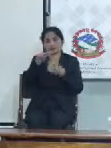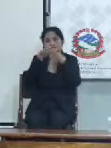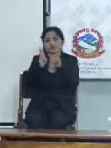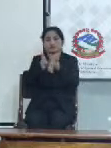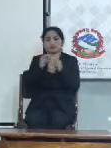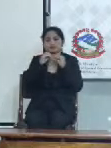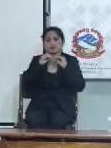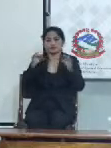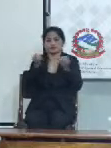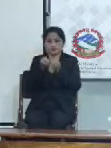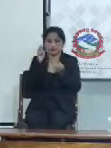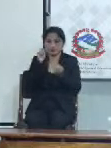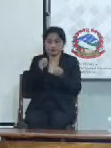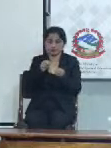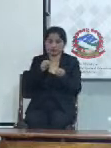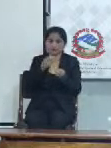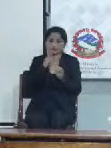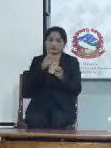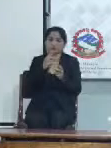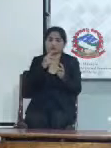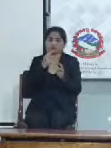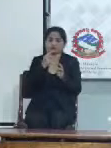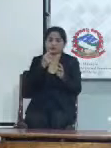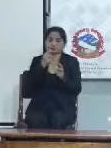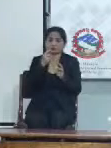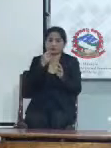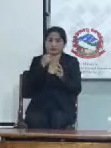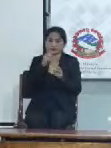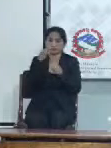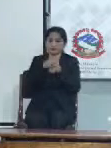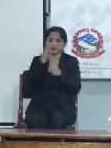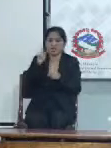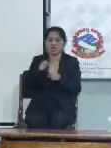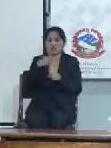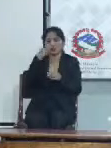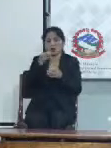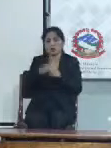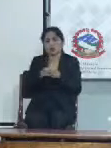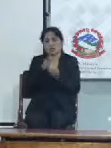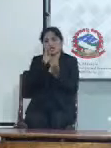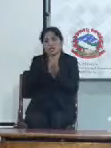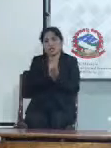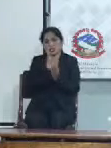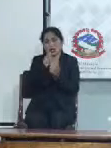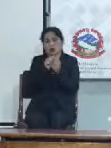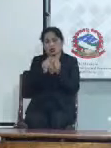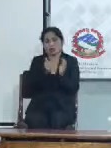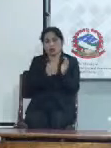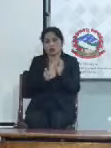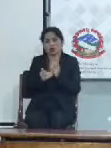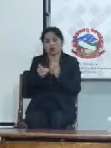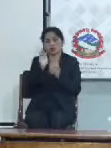legally insured. Along with that, now we have only 10 more minutes.